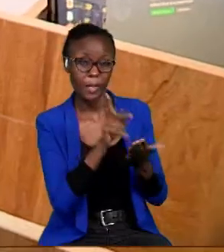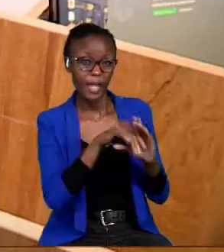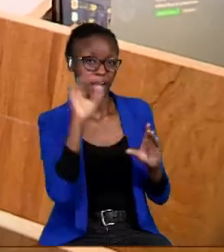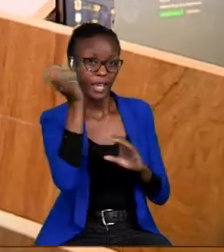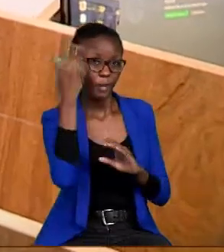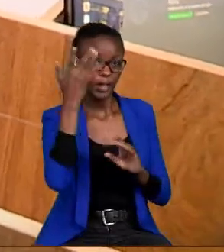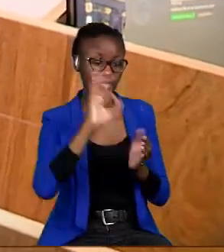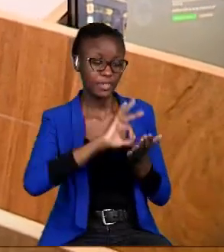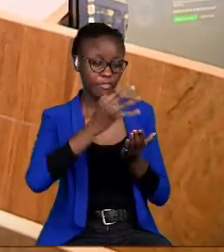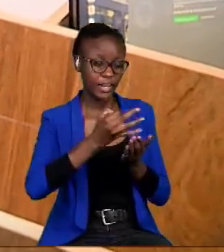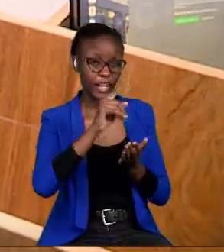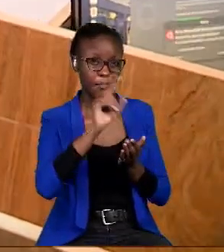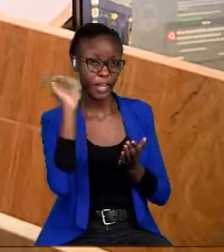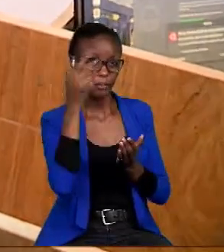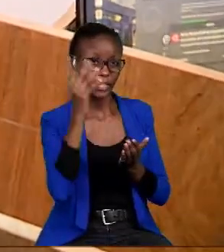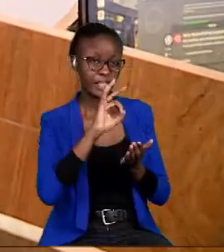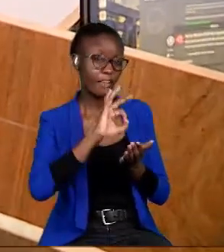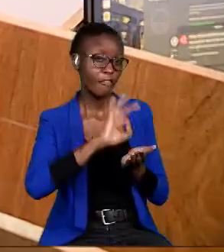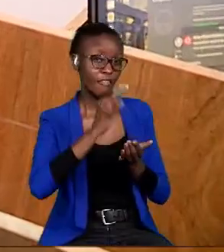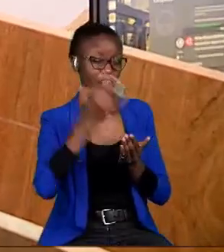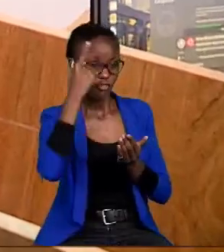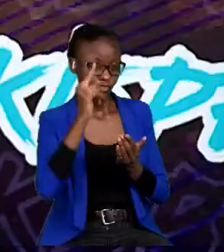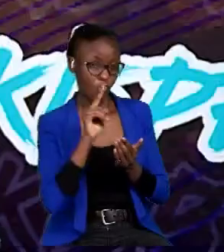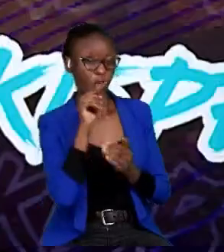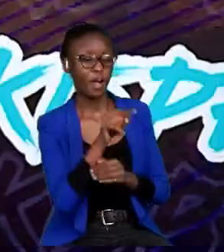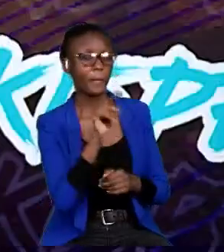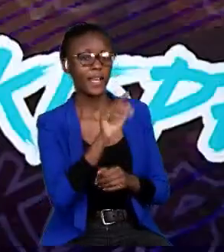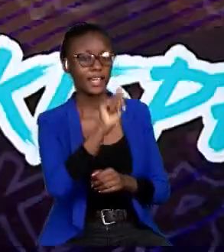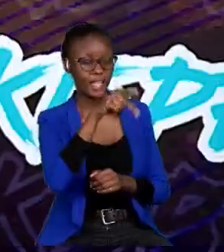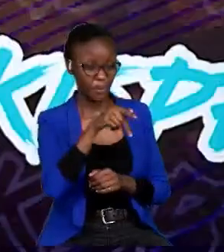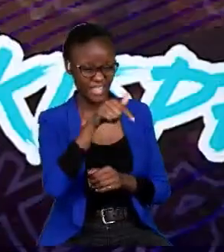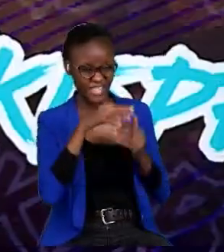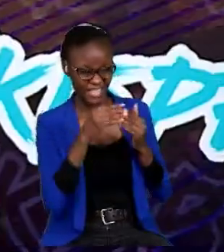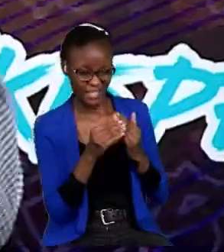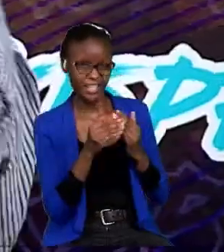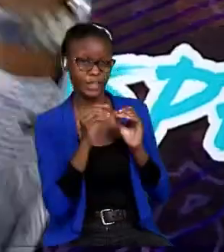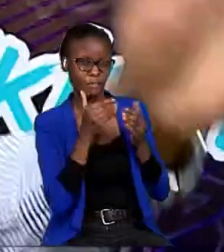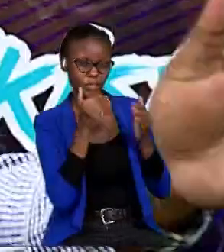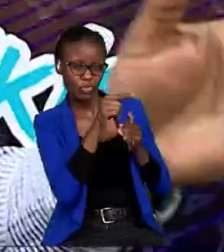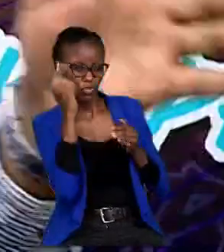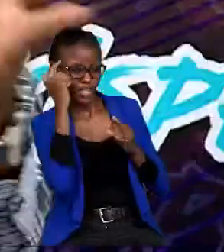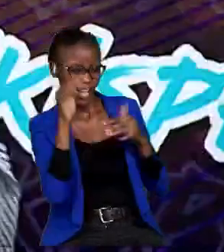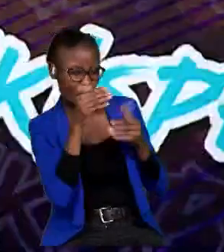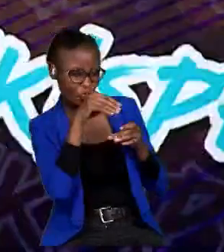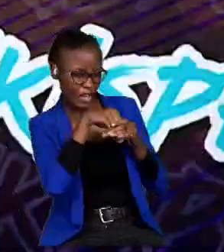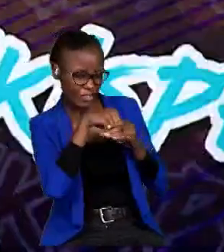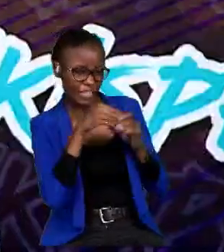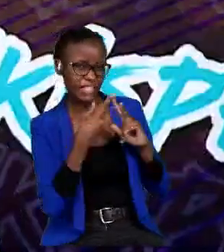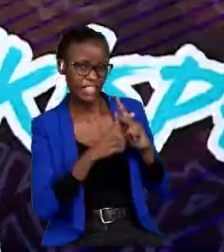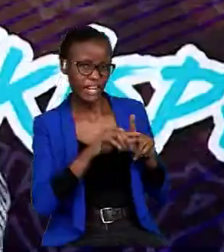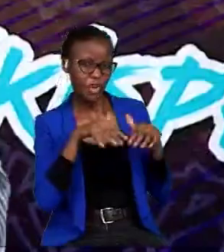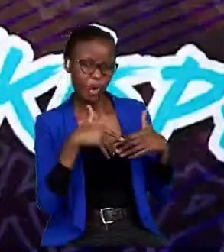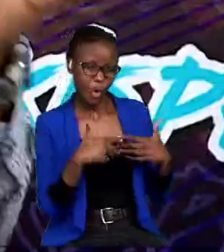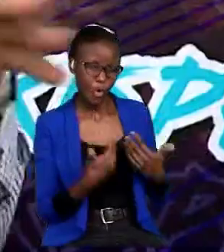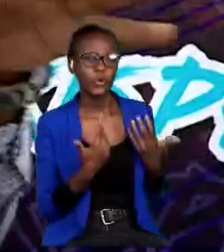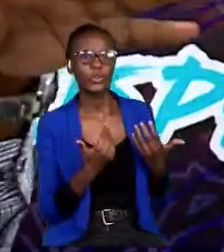we create for all the Sortika users, because we believe that before you even start thinking of investment